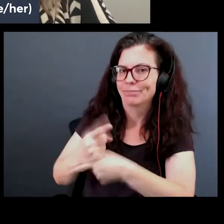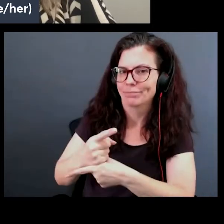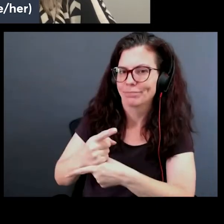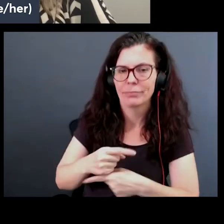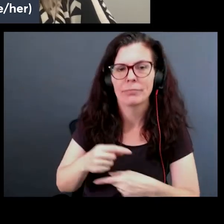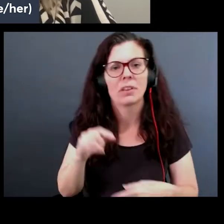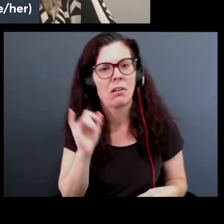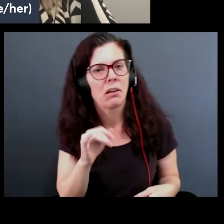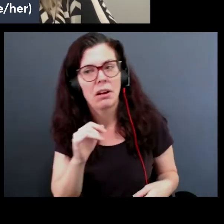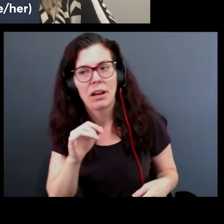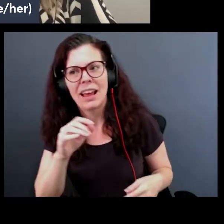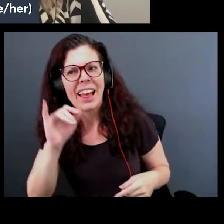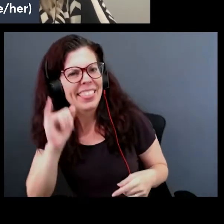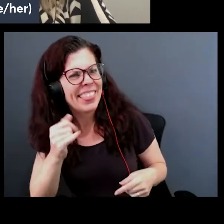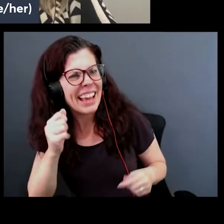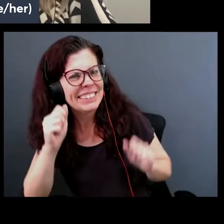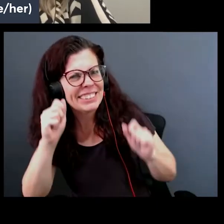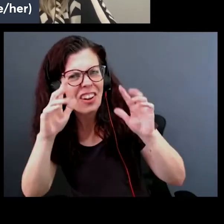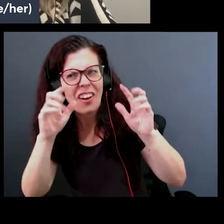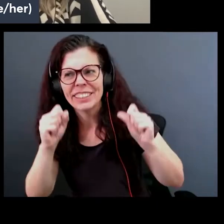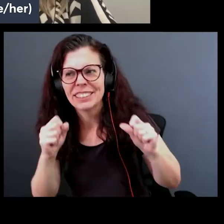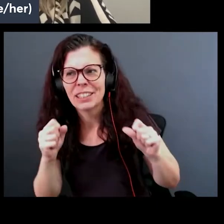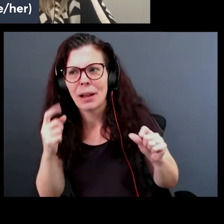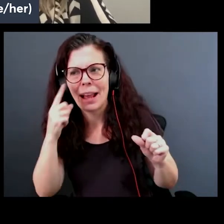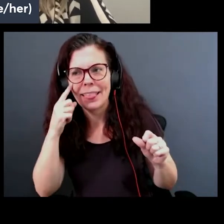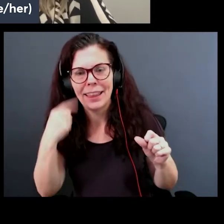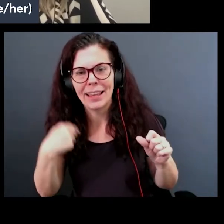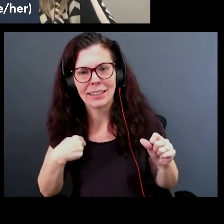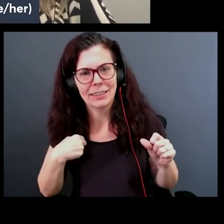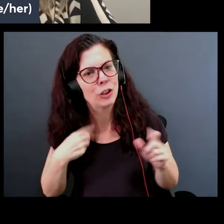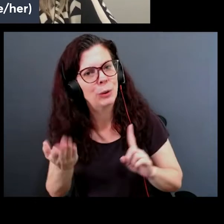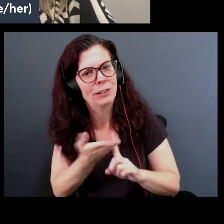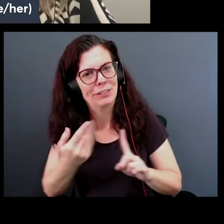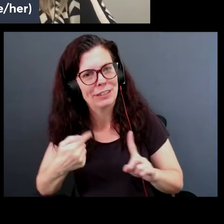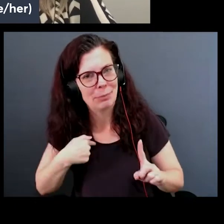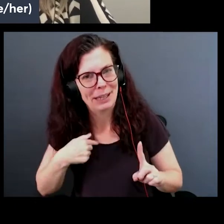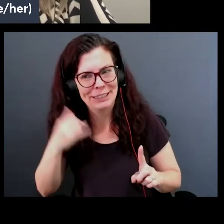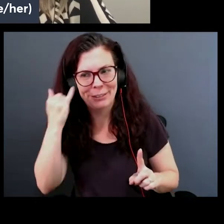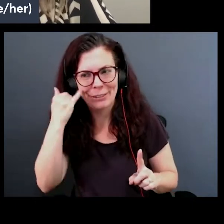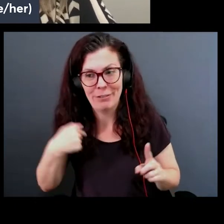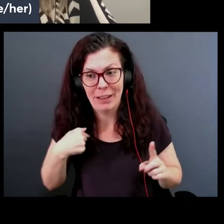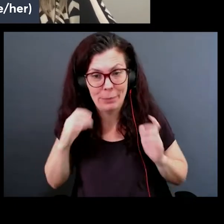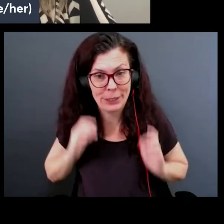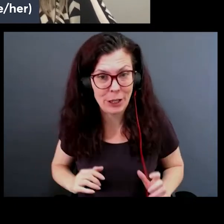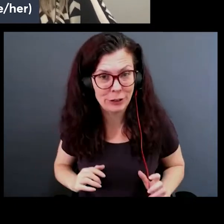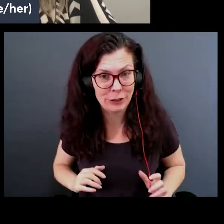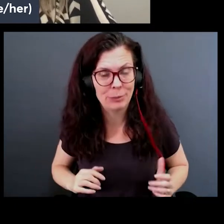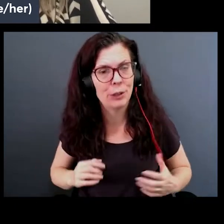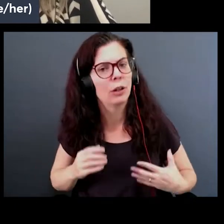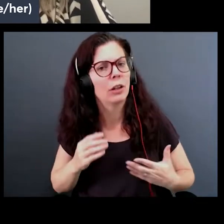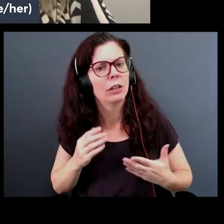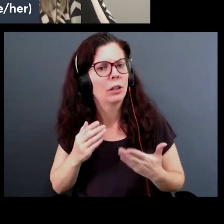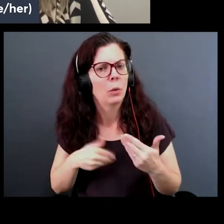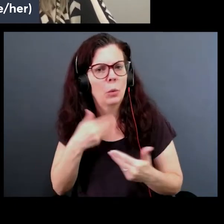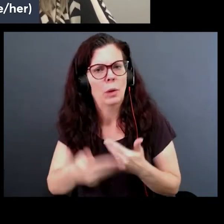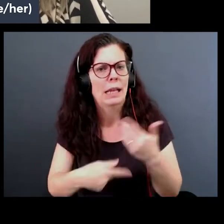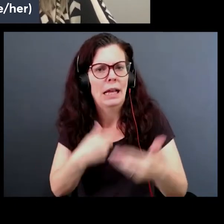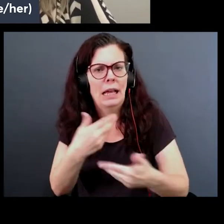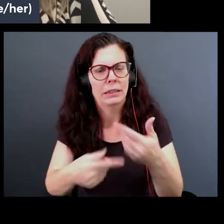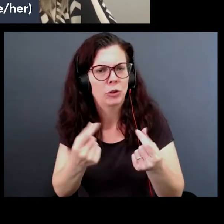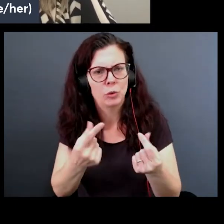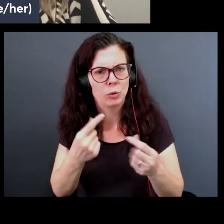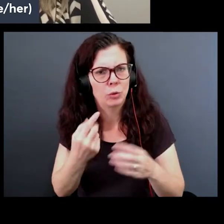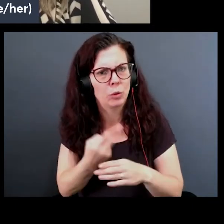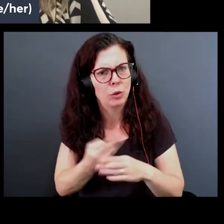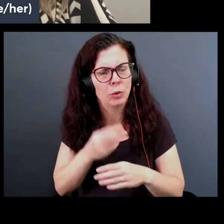Okay. awesome. And so I think I'm sold. So say I'm a customer, what are some of the steps that I need to take to use or